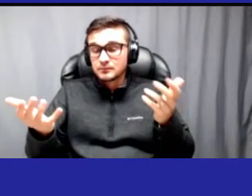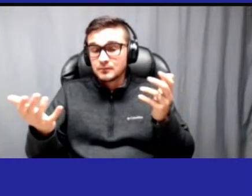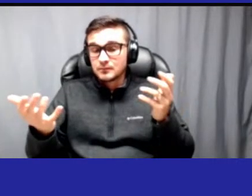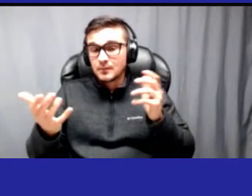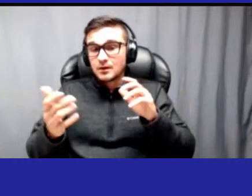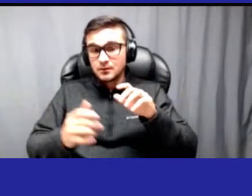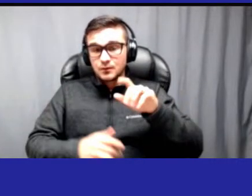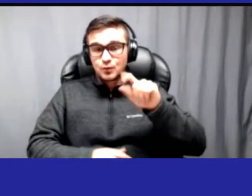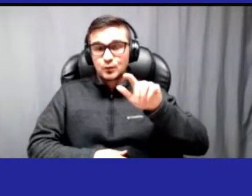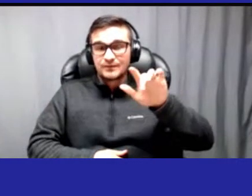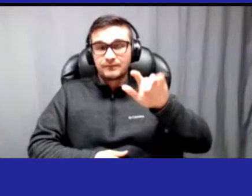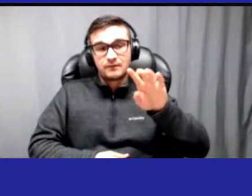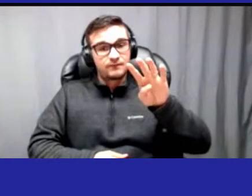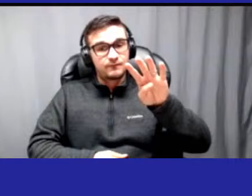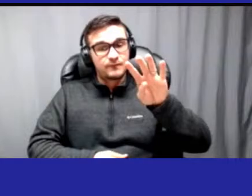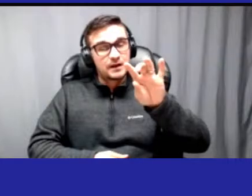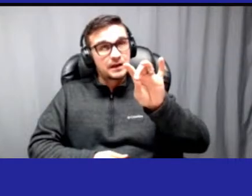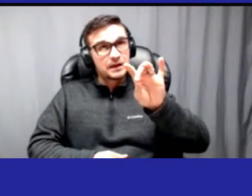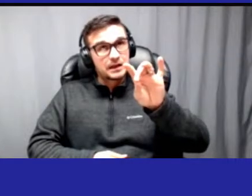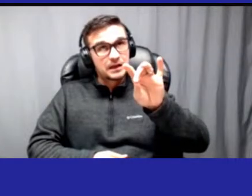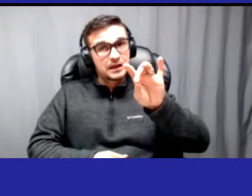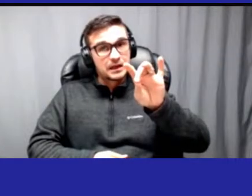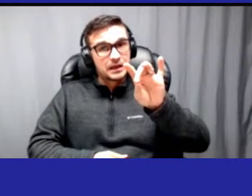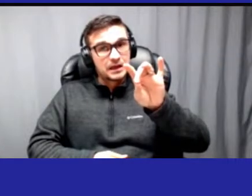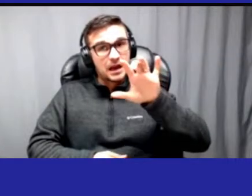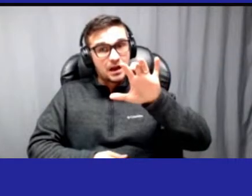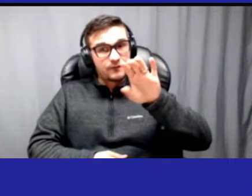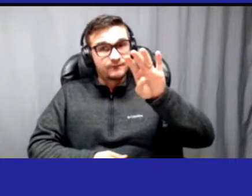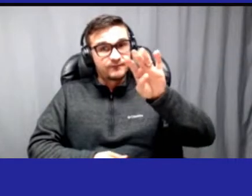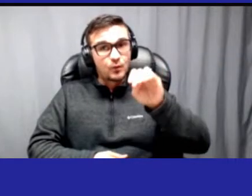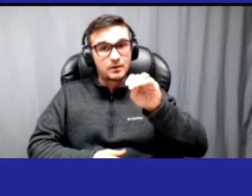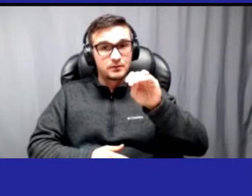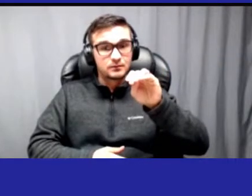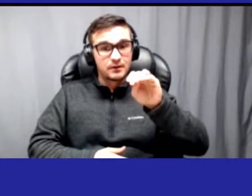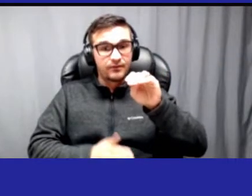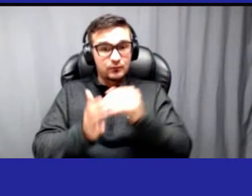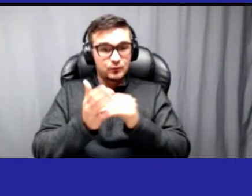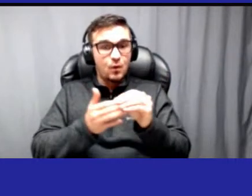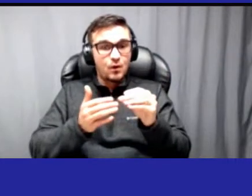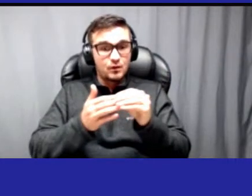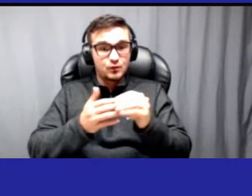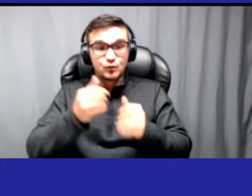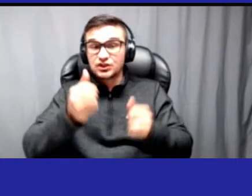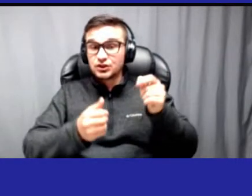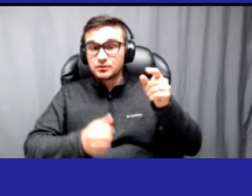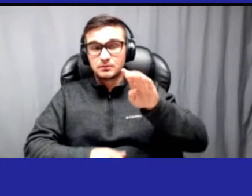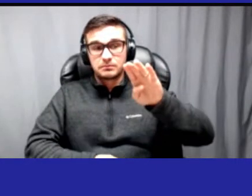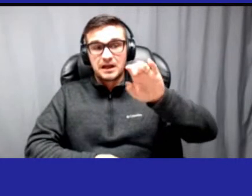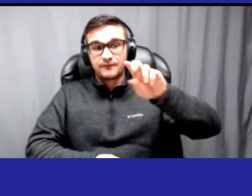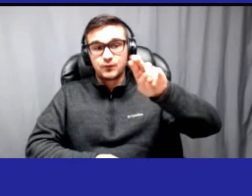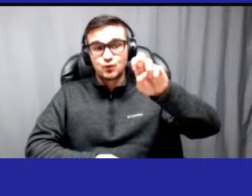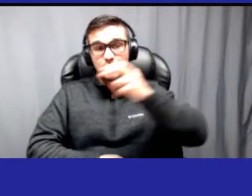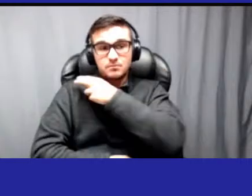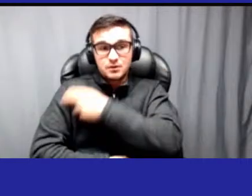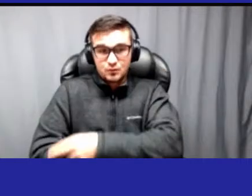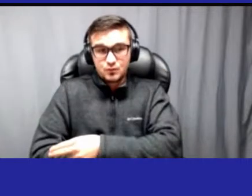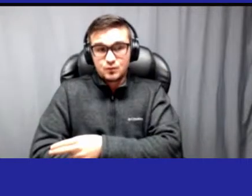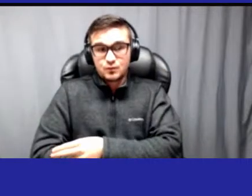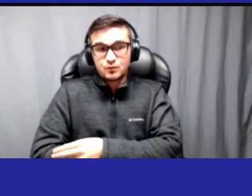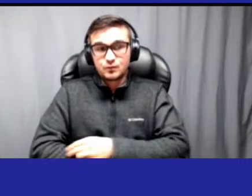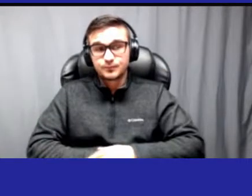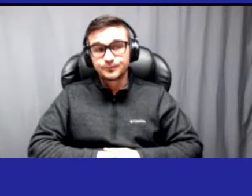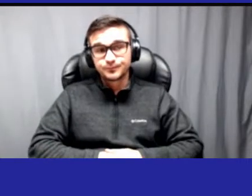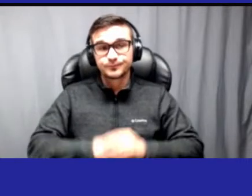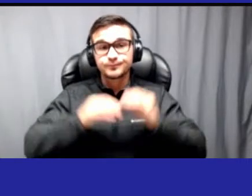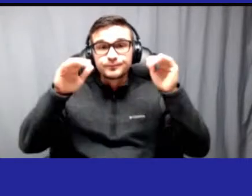to date, the site that is using it is Bellevue Hospital. So we can go to the next slide, please. So I just wanted